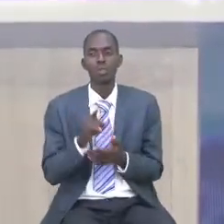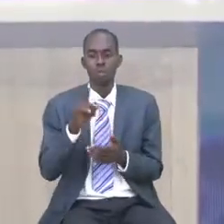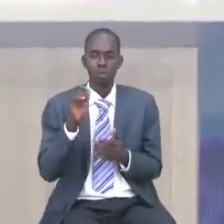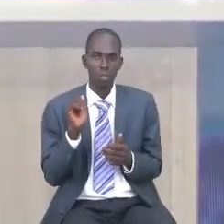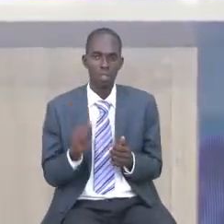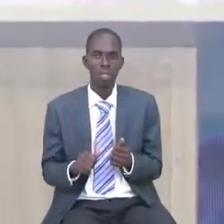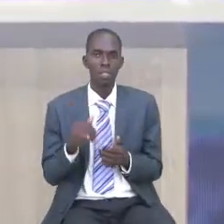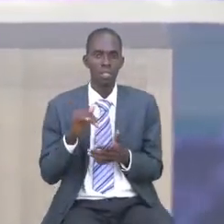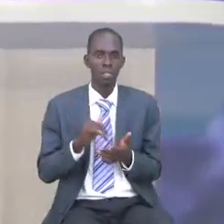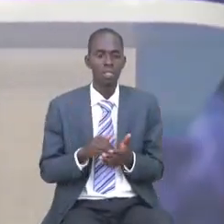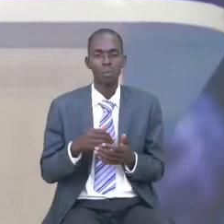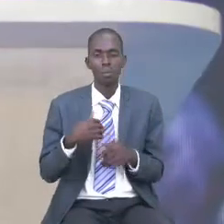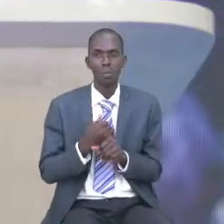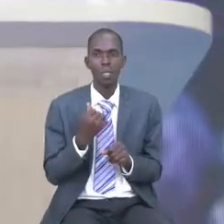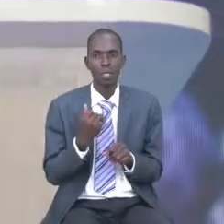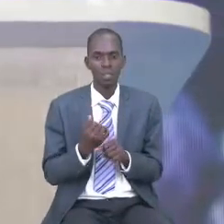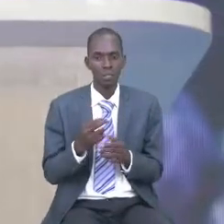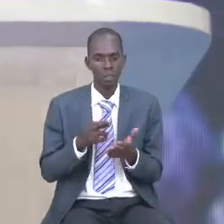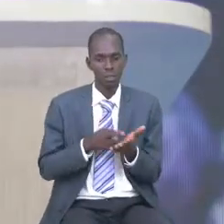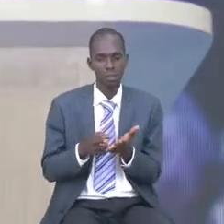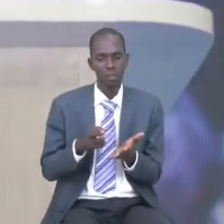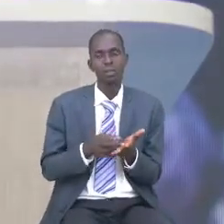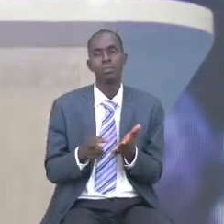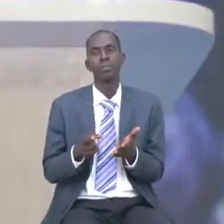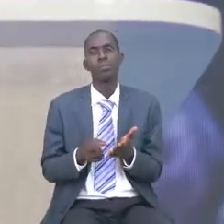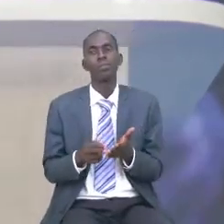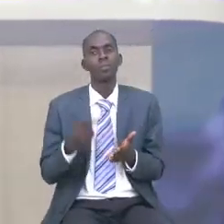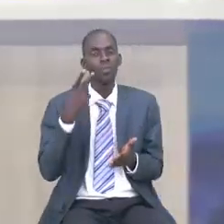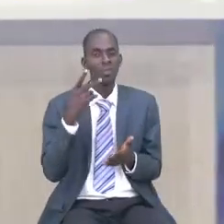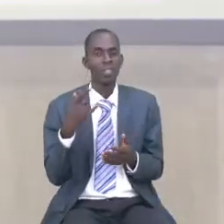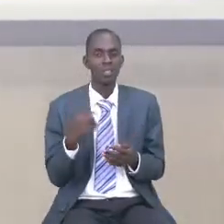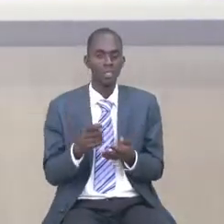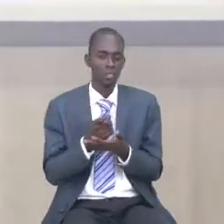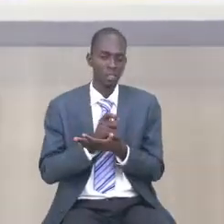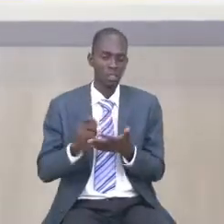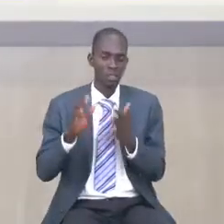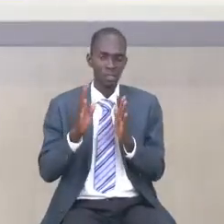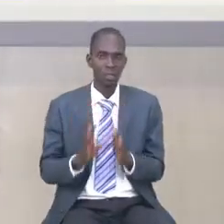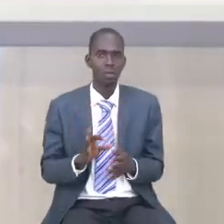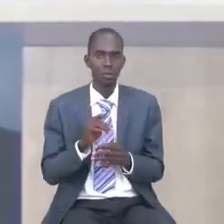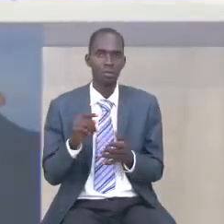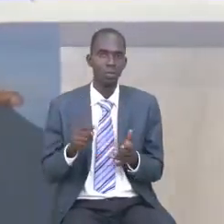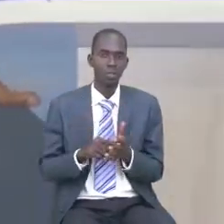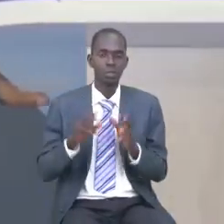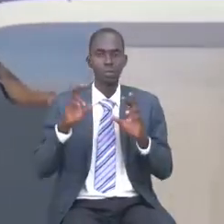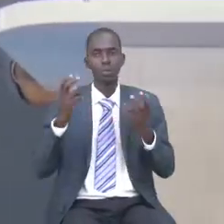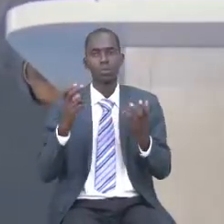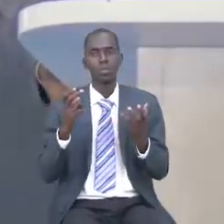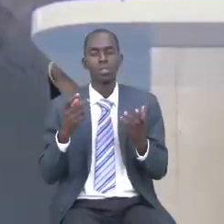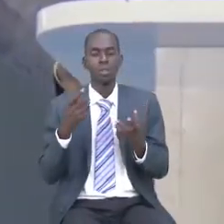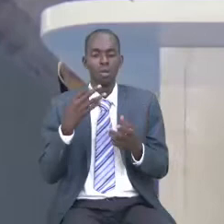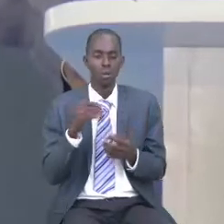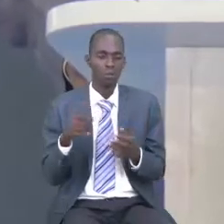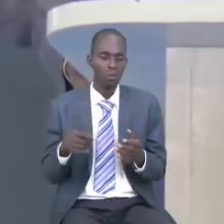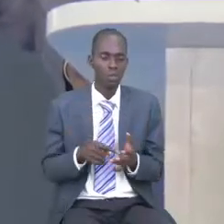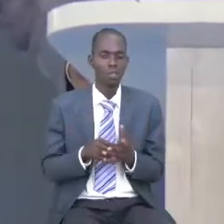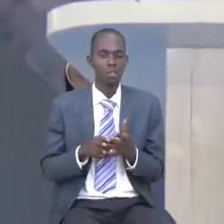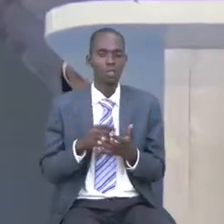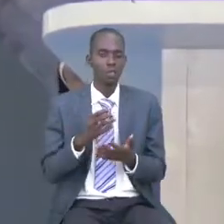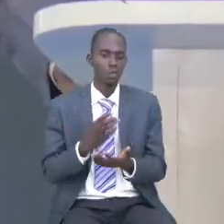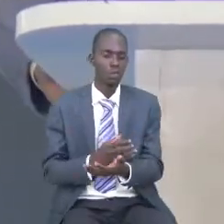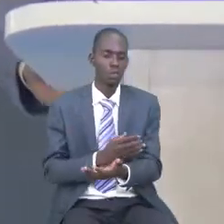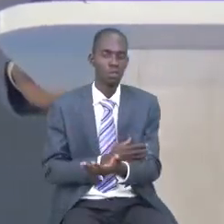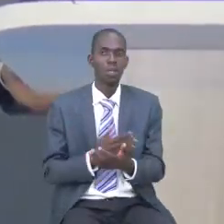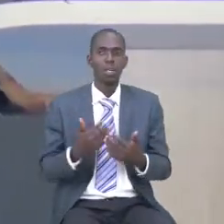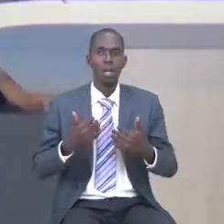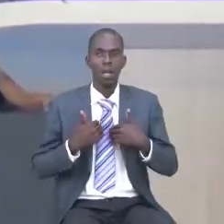research. The author, the writer of this topic, of this subject, I got to